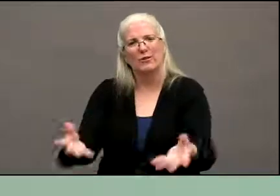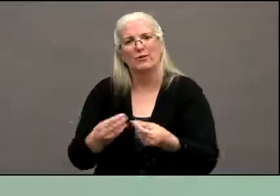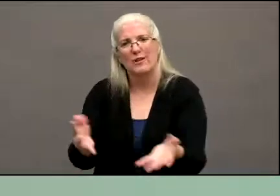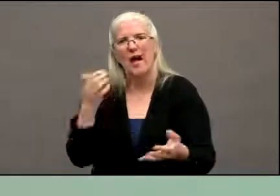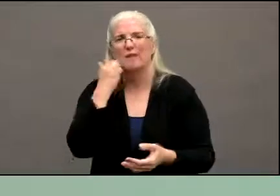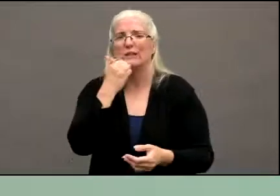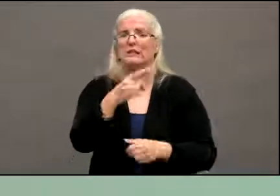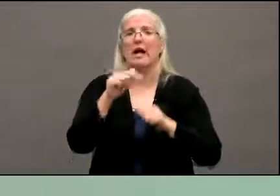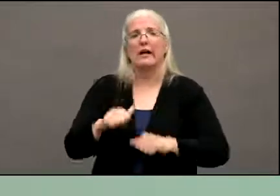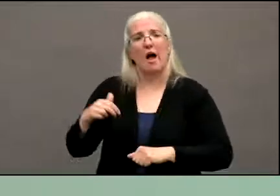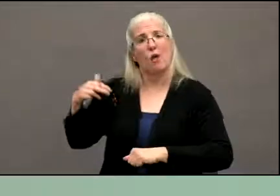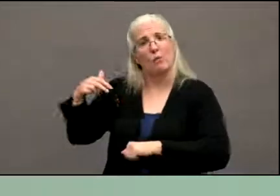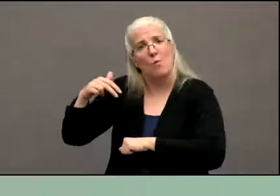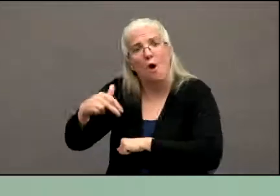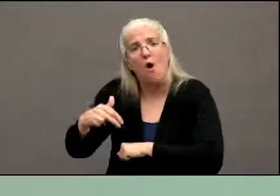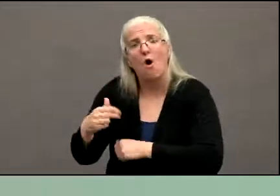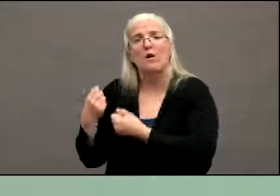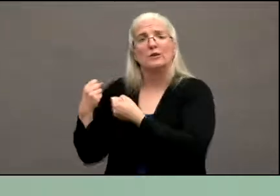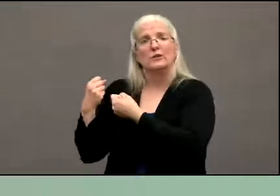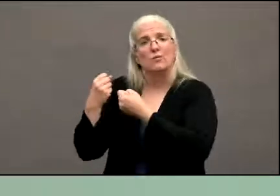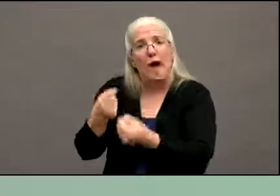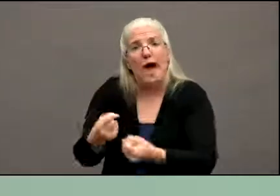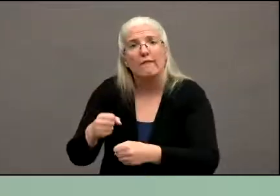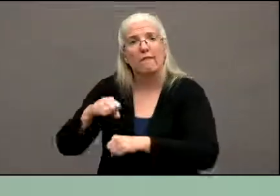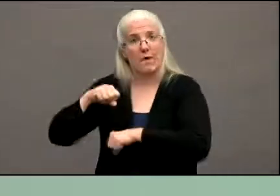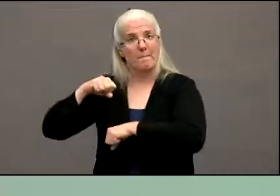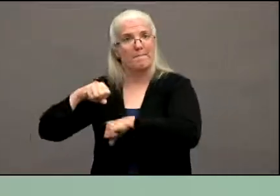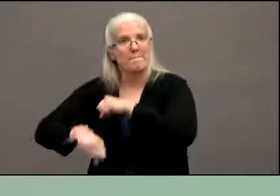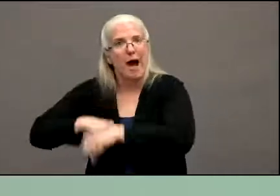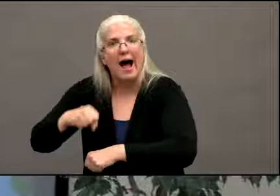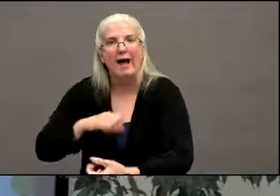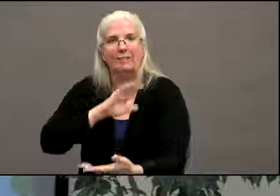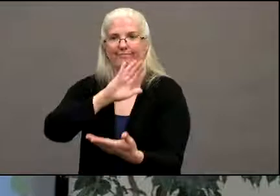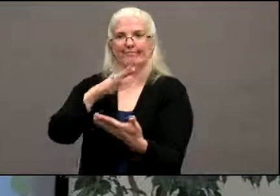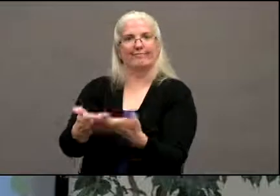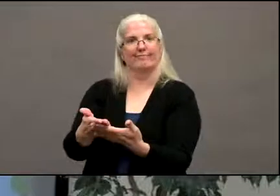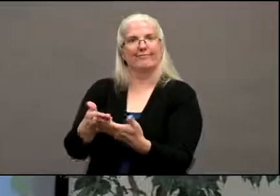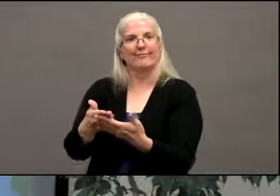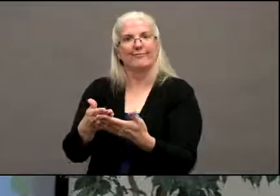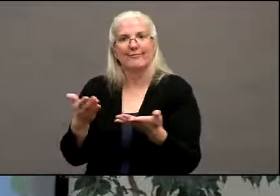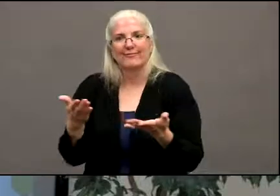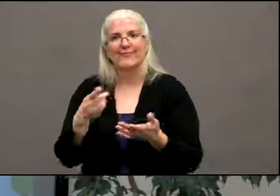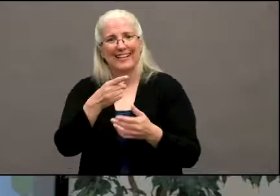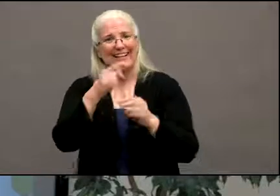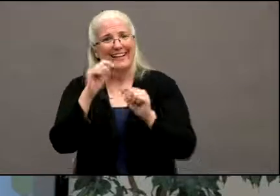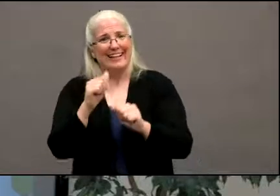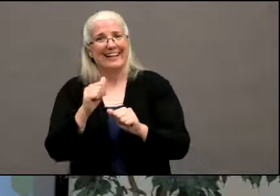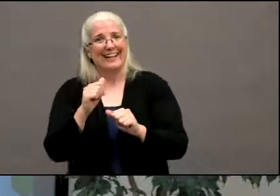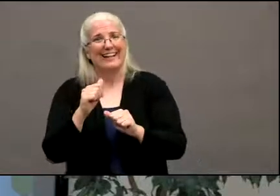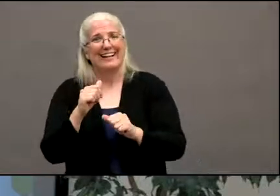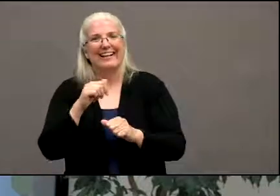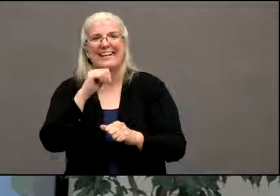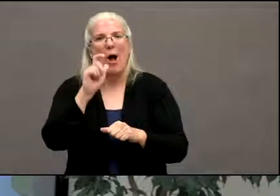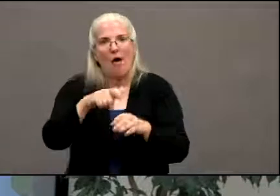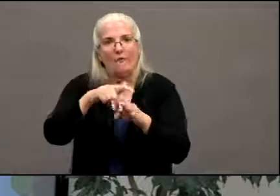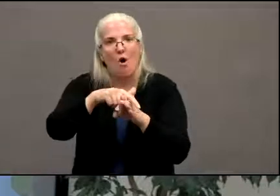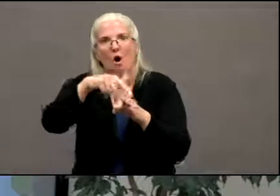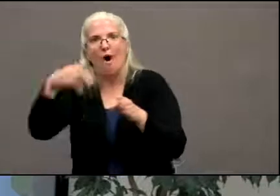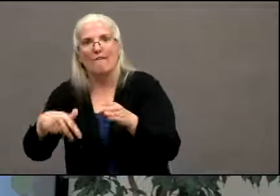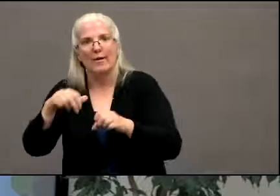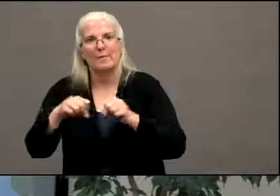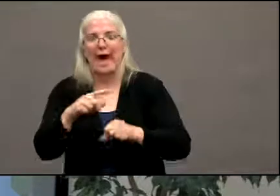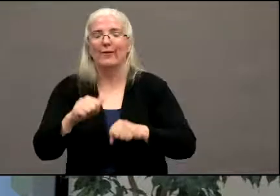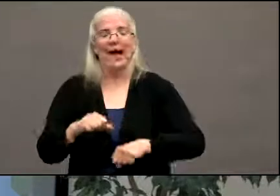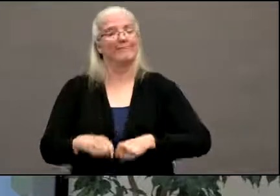want to ride your bike through, you don't even have to get off the seat and they'll still test you. So testing is very important, and I was saying